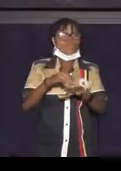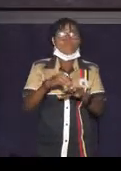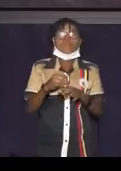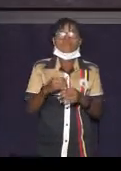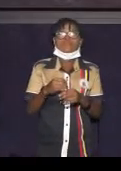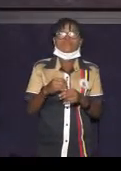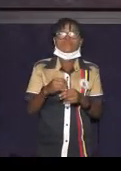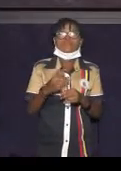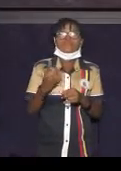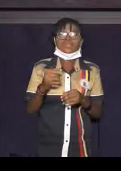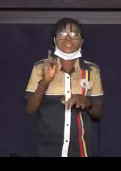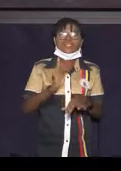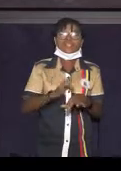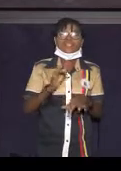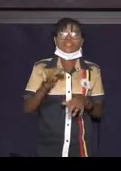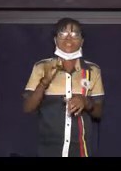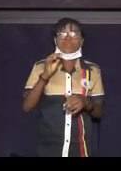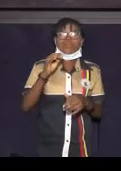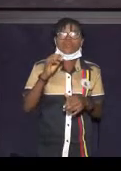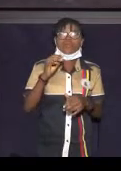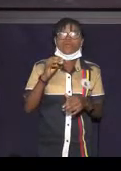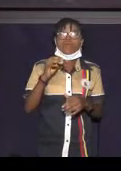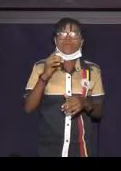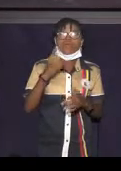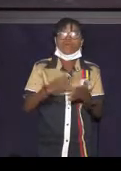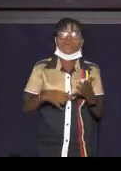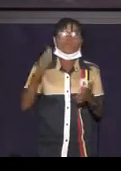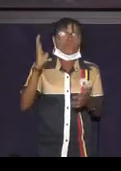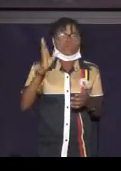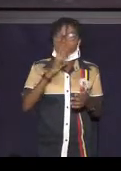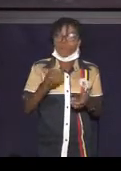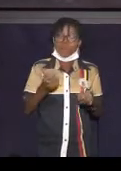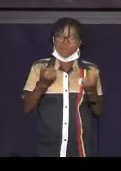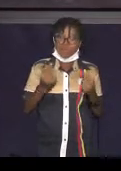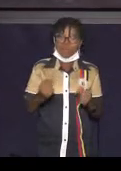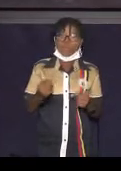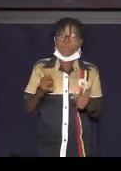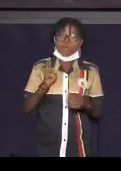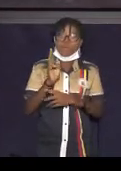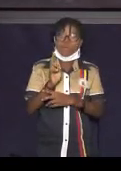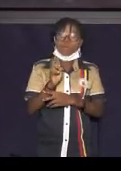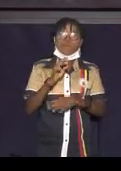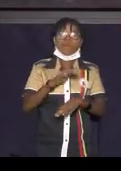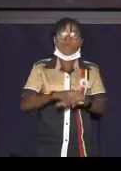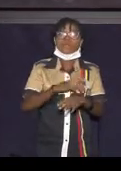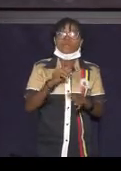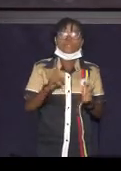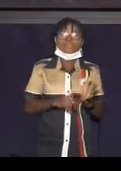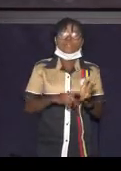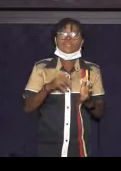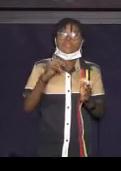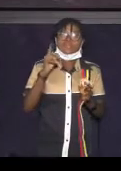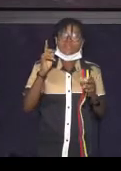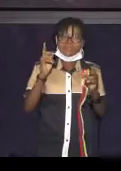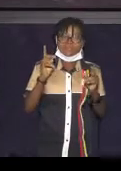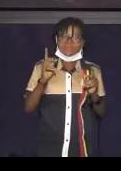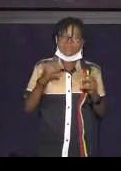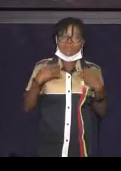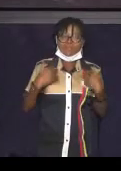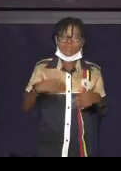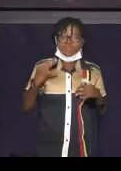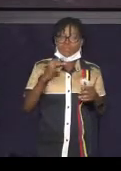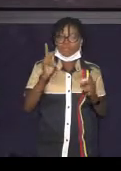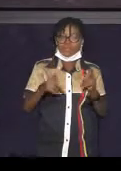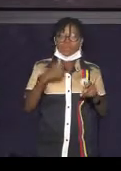the effect, or what will come up on the person that taking these drugs that are not